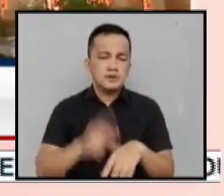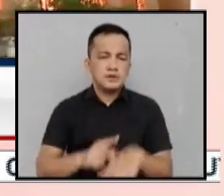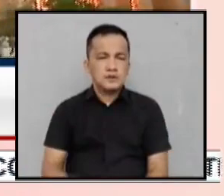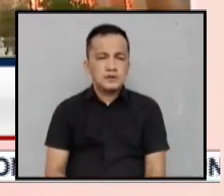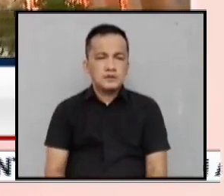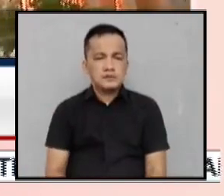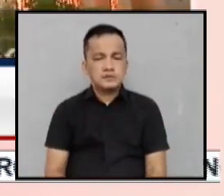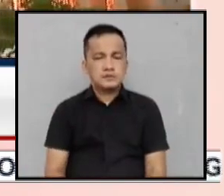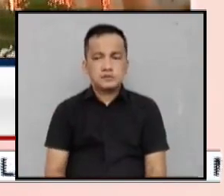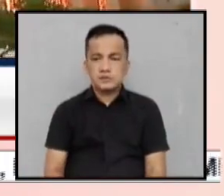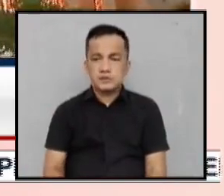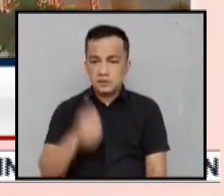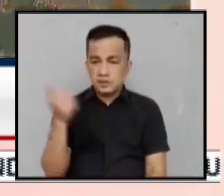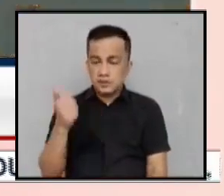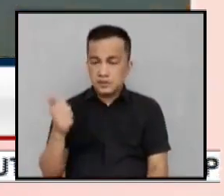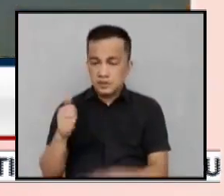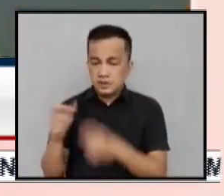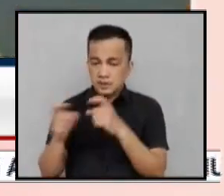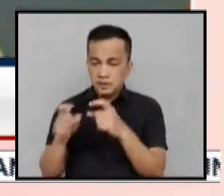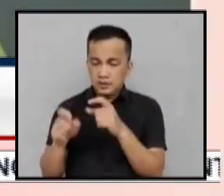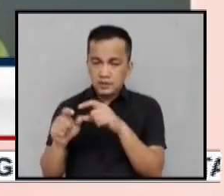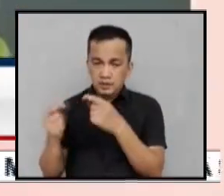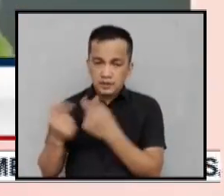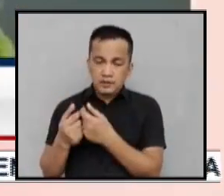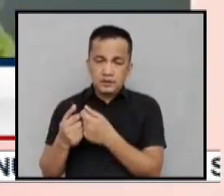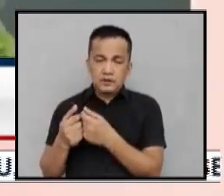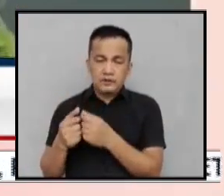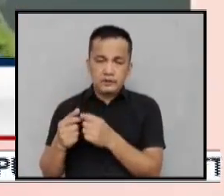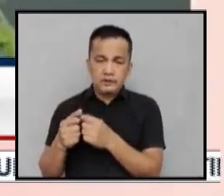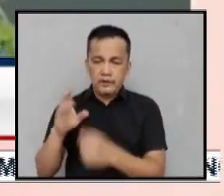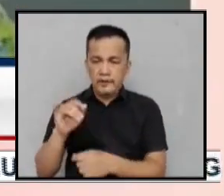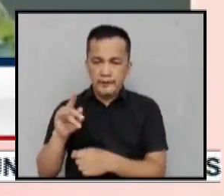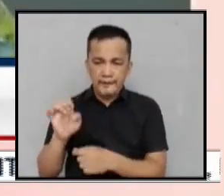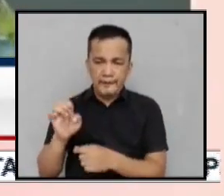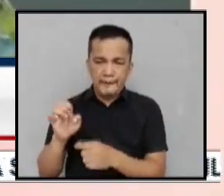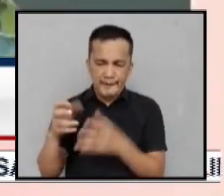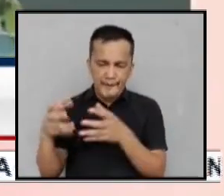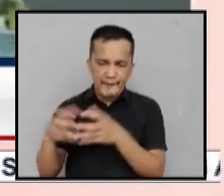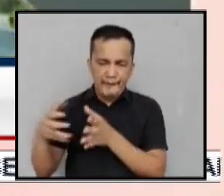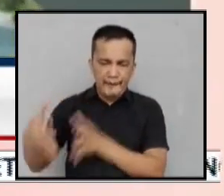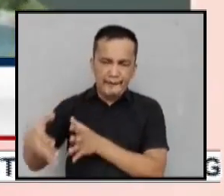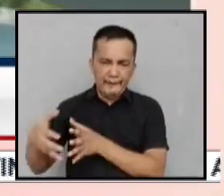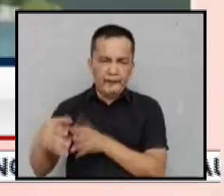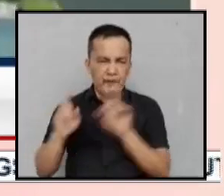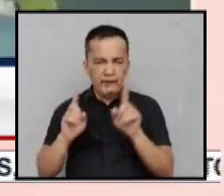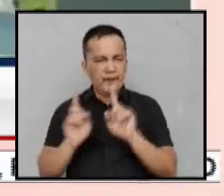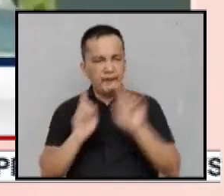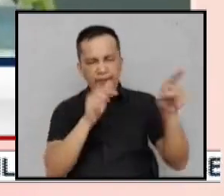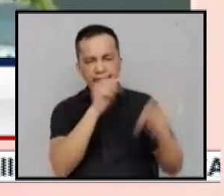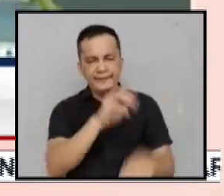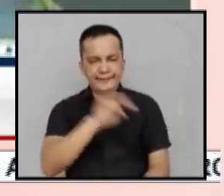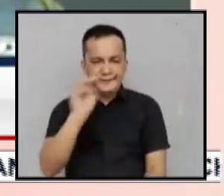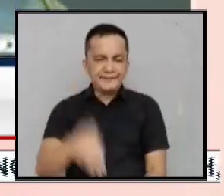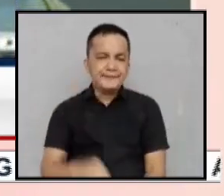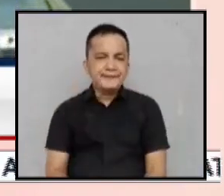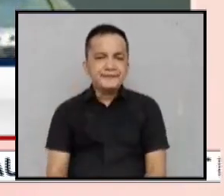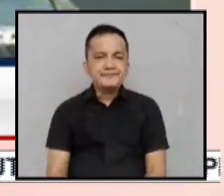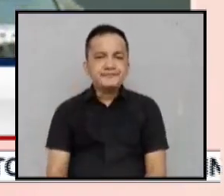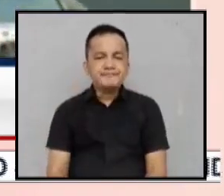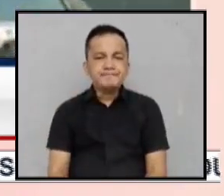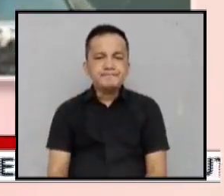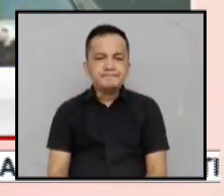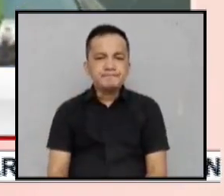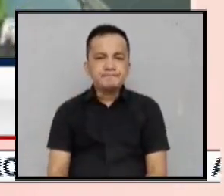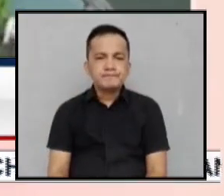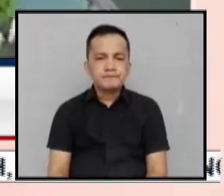other operations group from the corporate side, doon na po sila tatapos sa Manila, doon sa